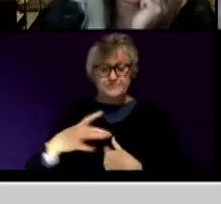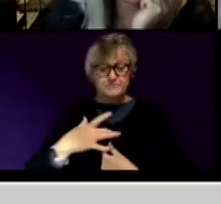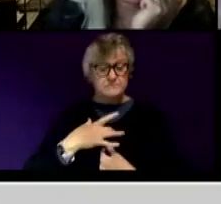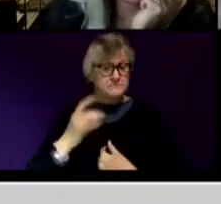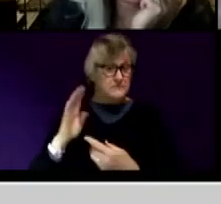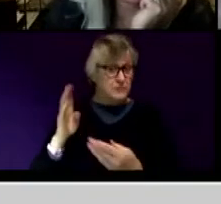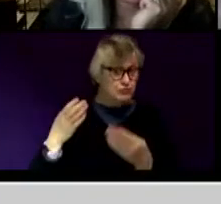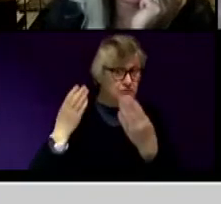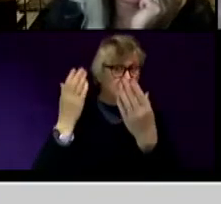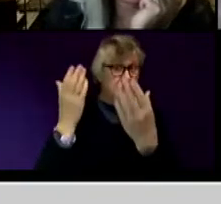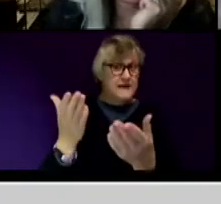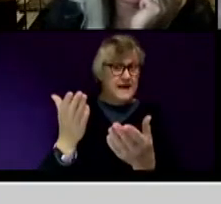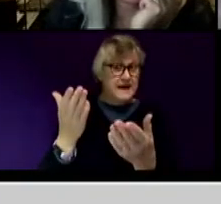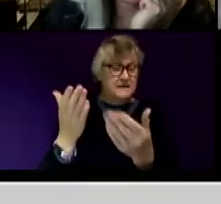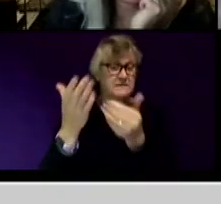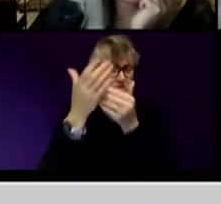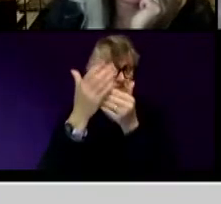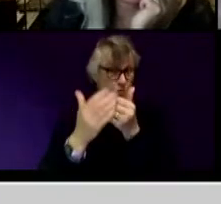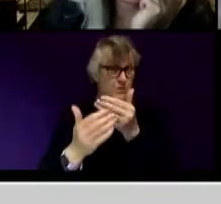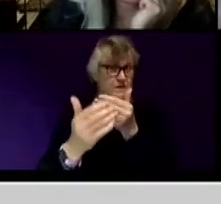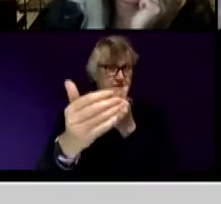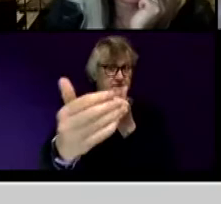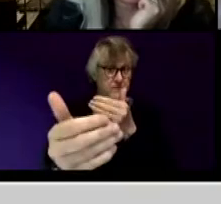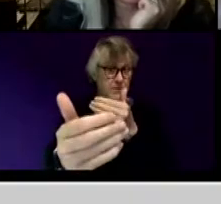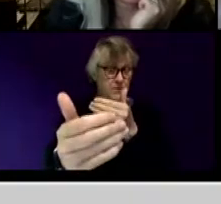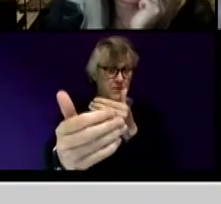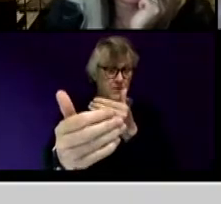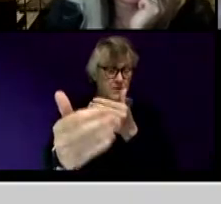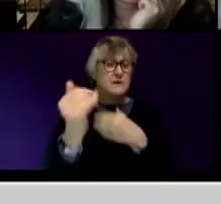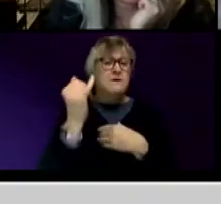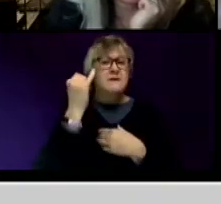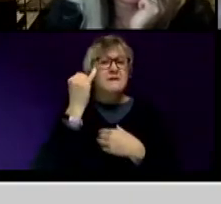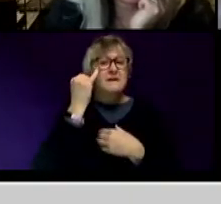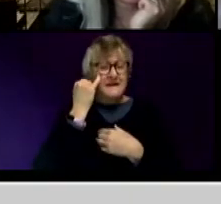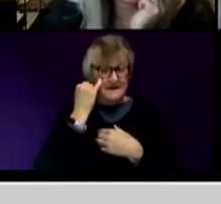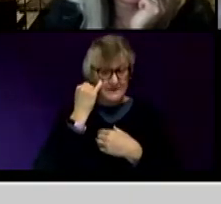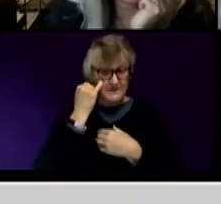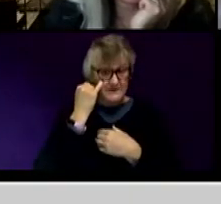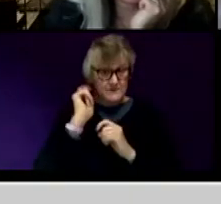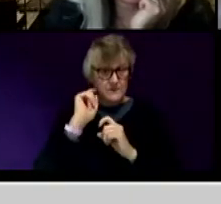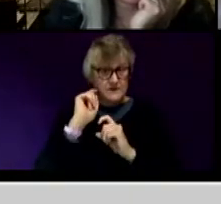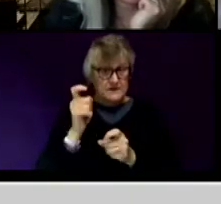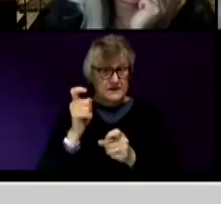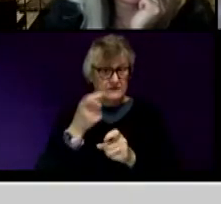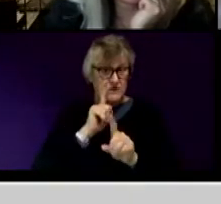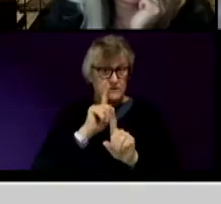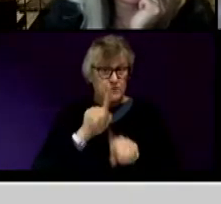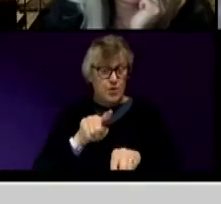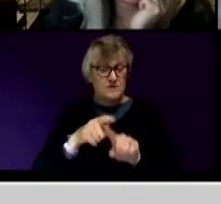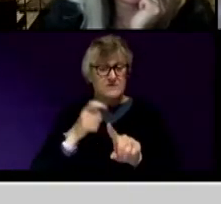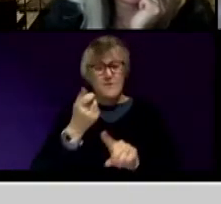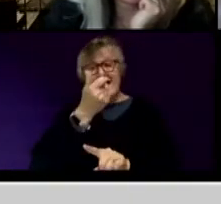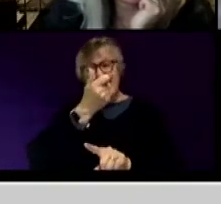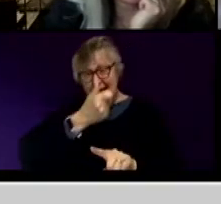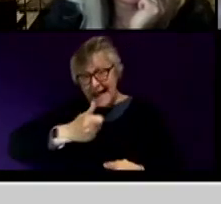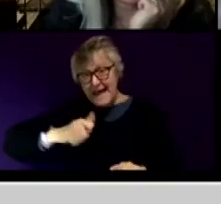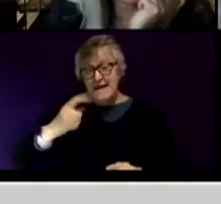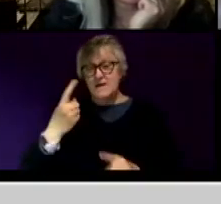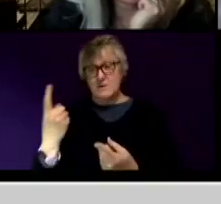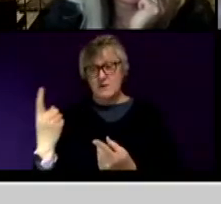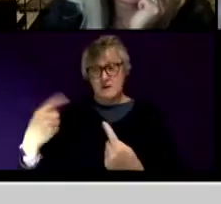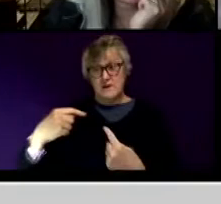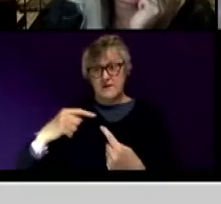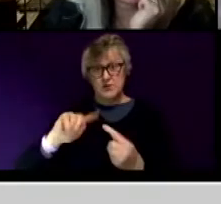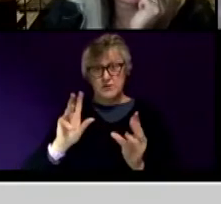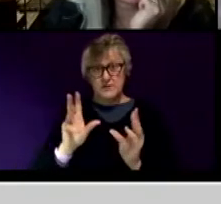recommend going forward that if we get reports from any of those who are coming to the meetings, that they